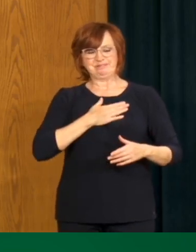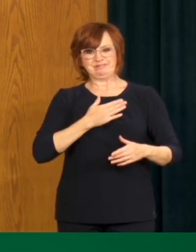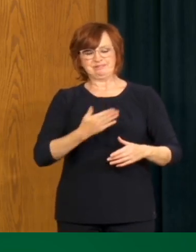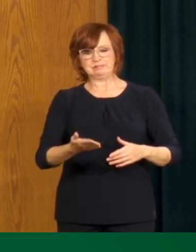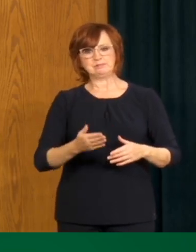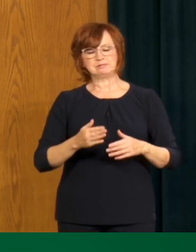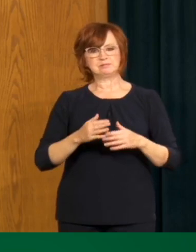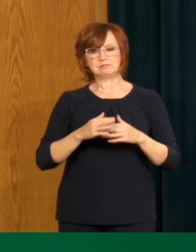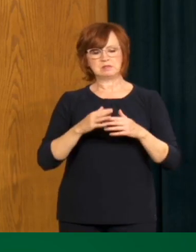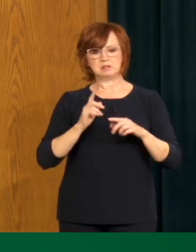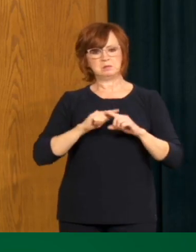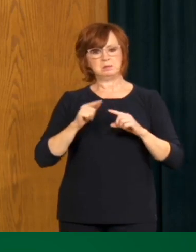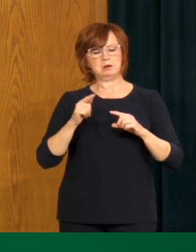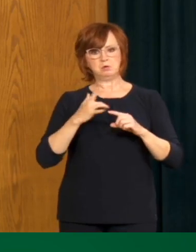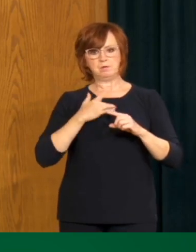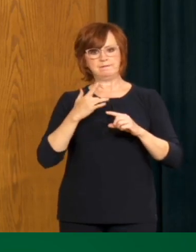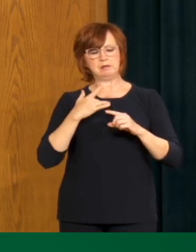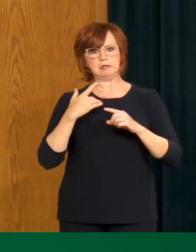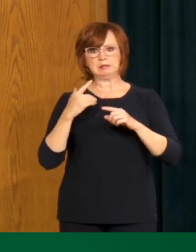together, maintaining that